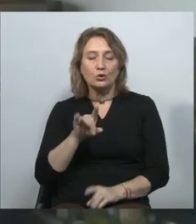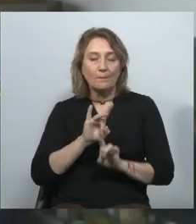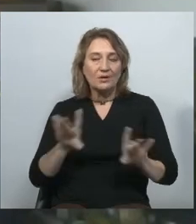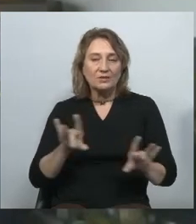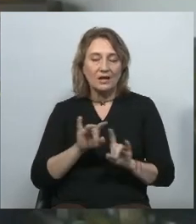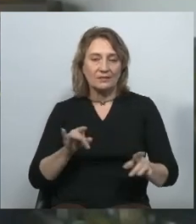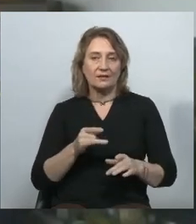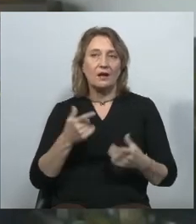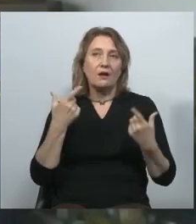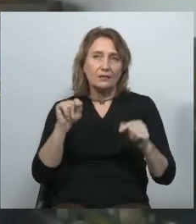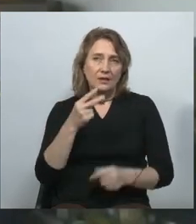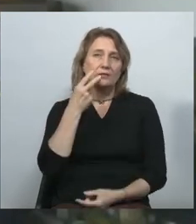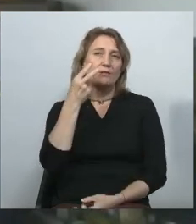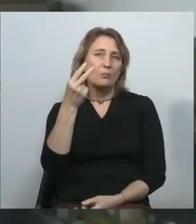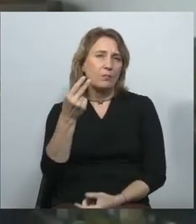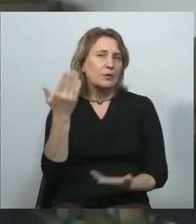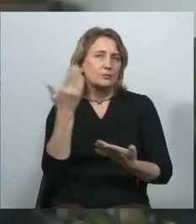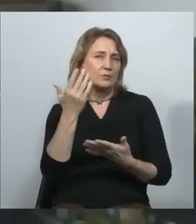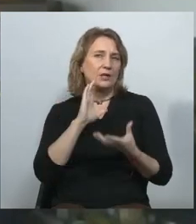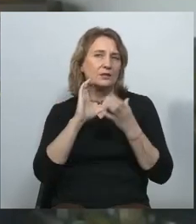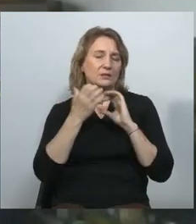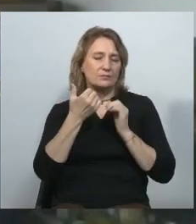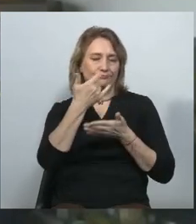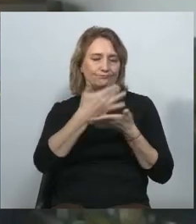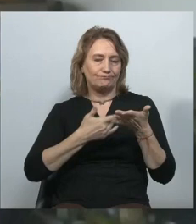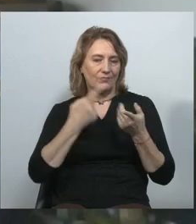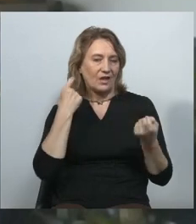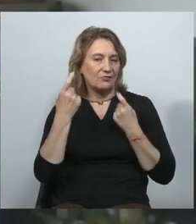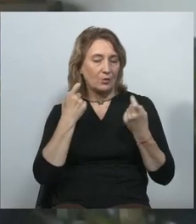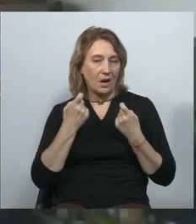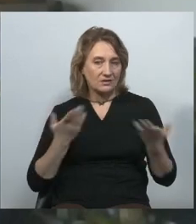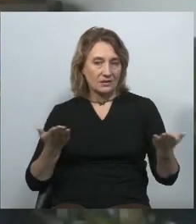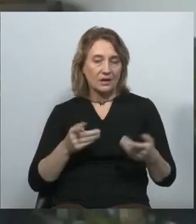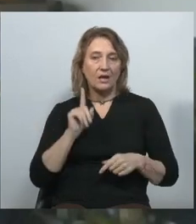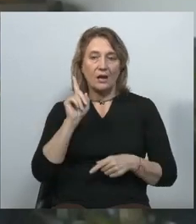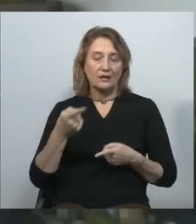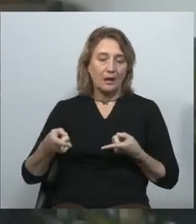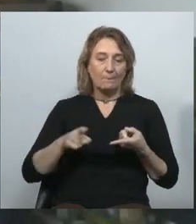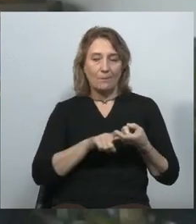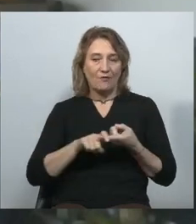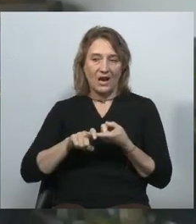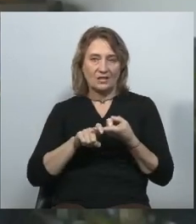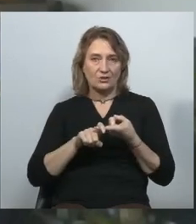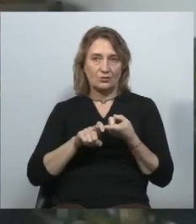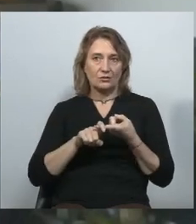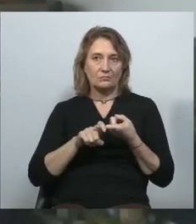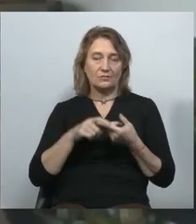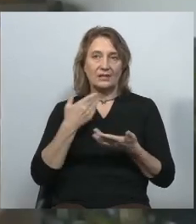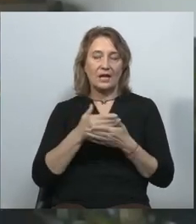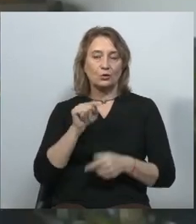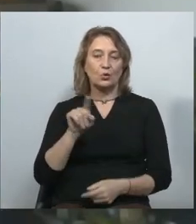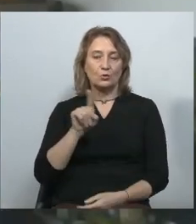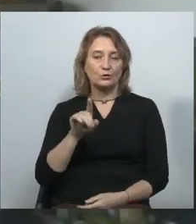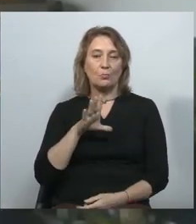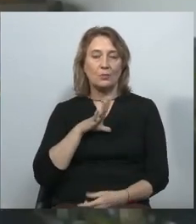authoritative source and they were connected. And so in order to try and be a bit more creative, we need journalists, we